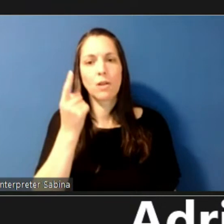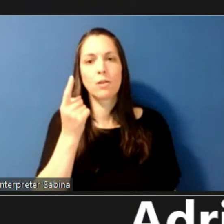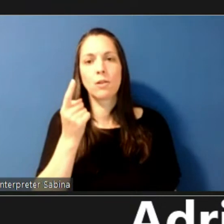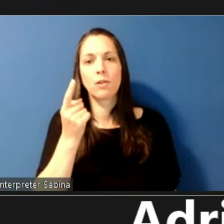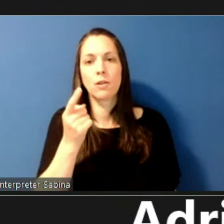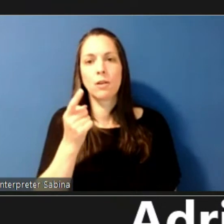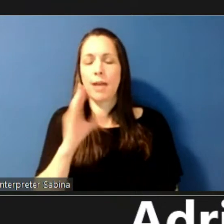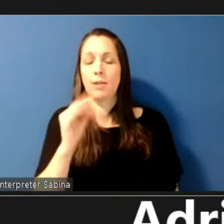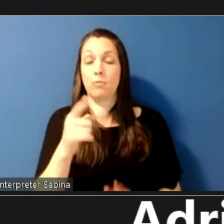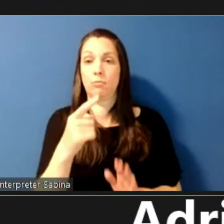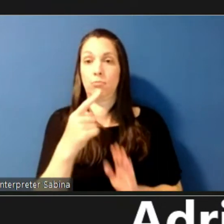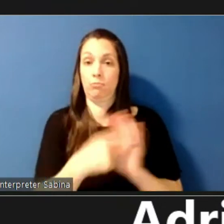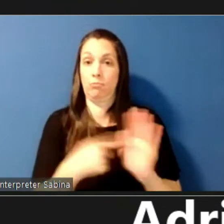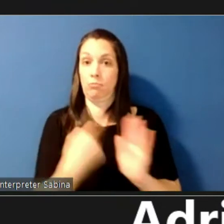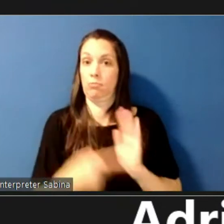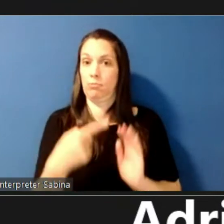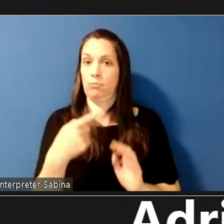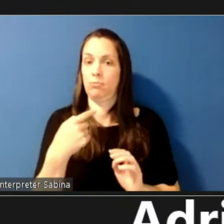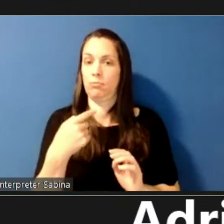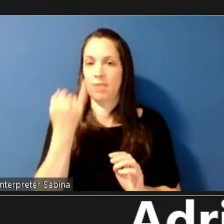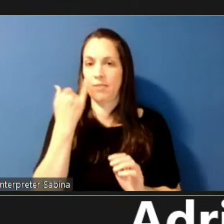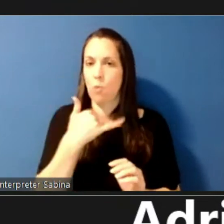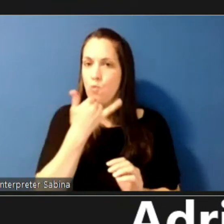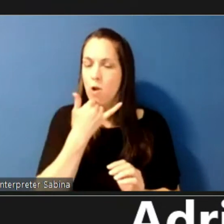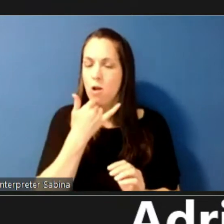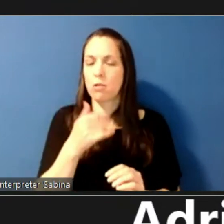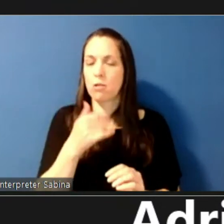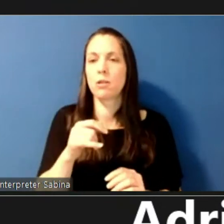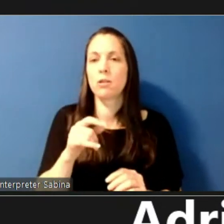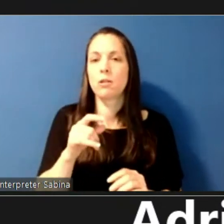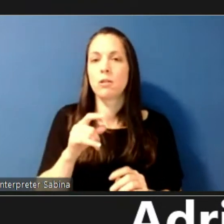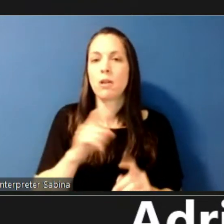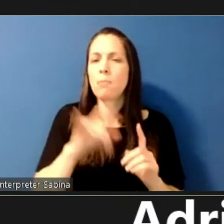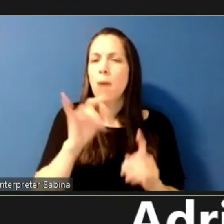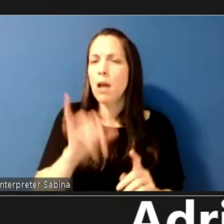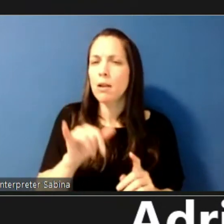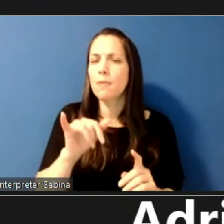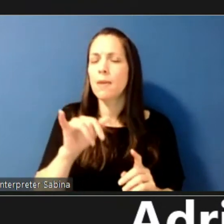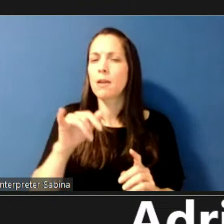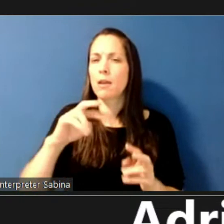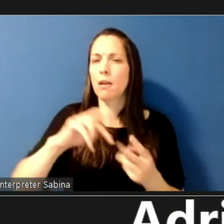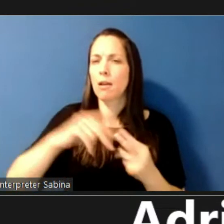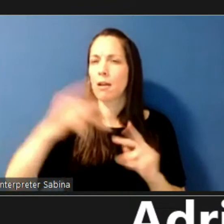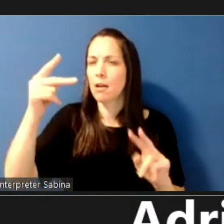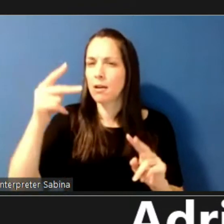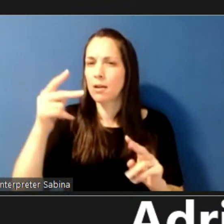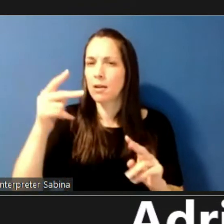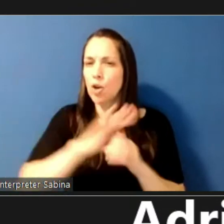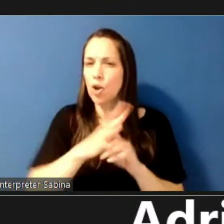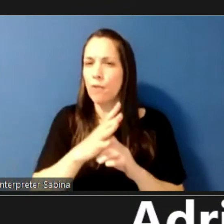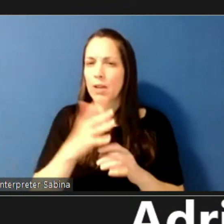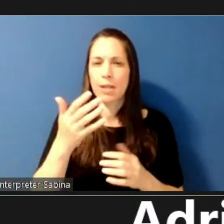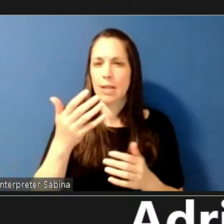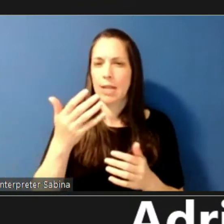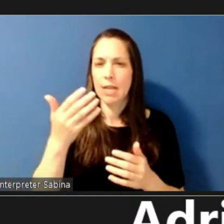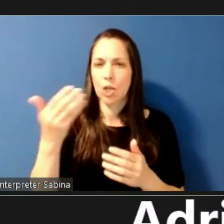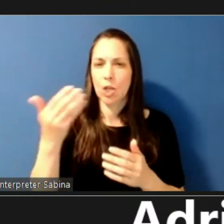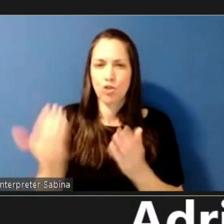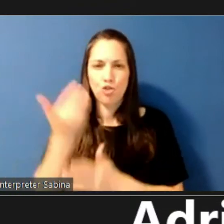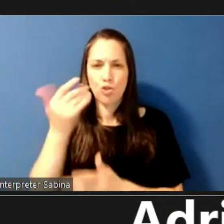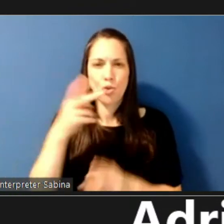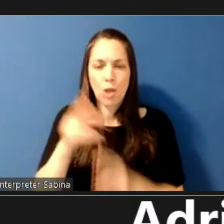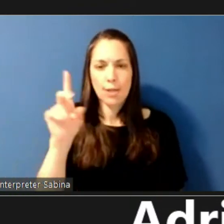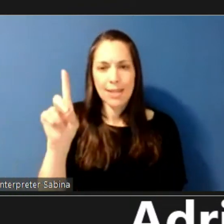correct me if I'm wrong about the terminology, but as I understand it, the Indian variant is now being called the Delta variant. Maybe there was a second Indian variant that's called the Delta